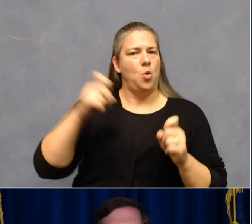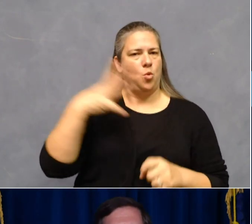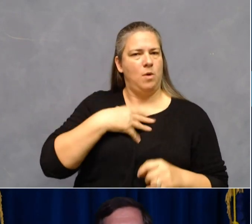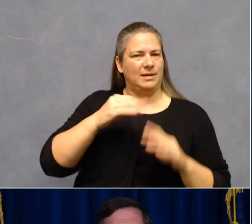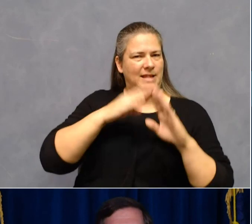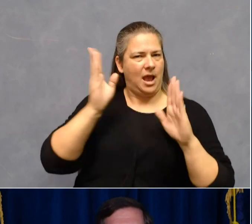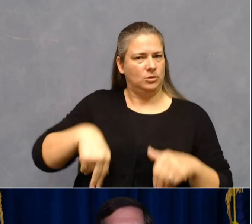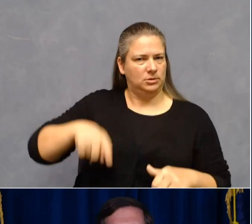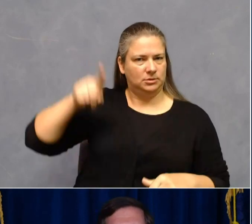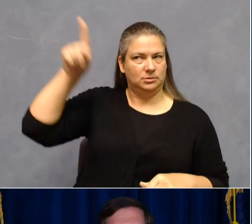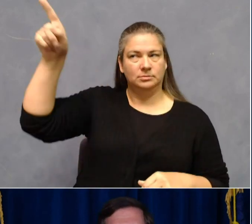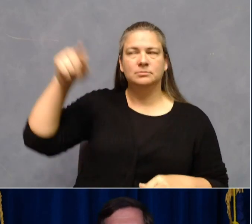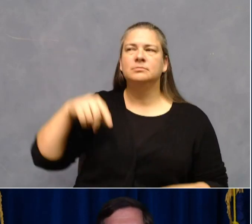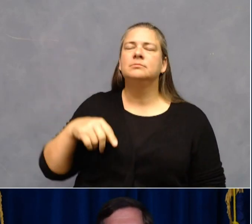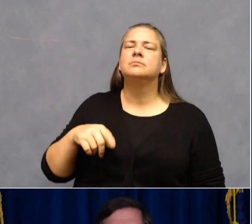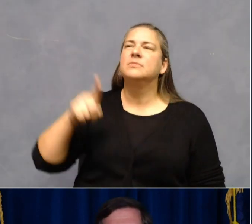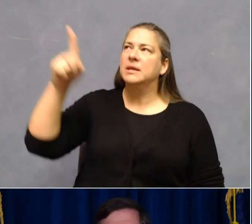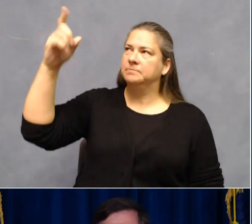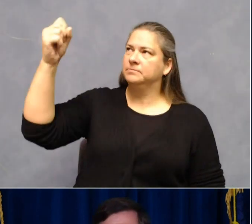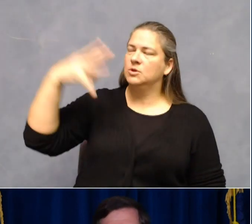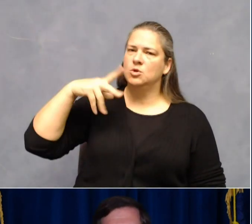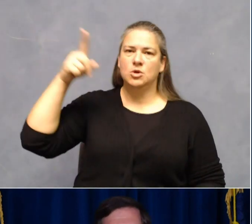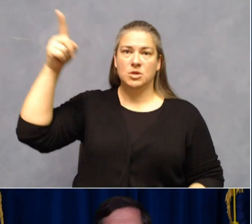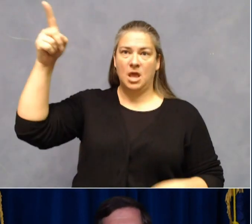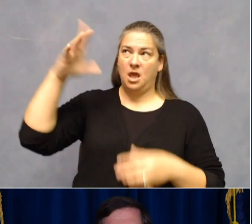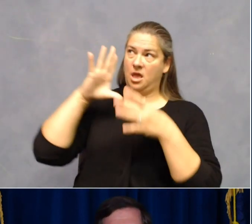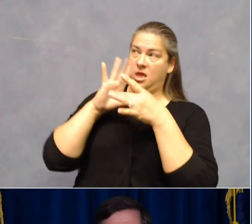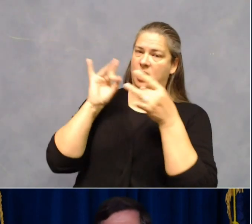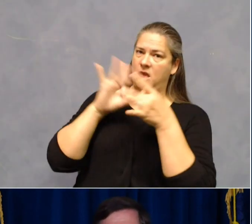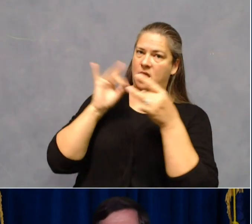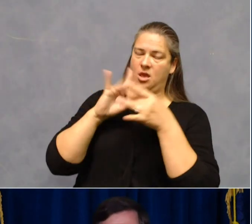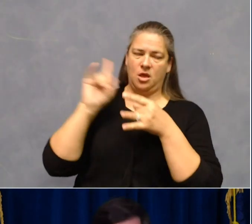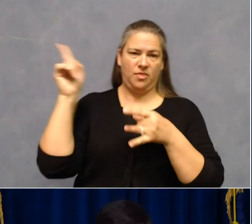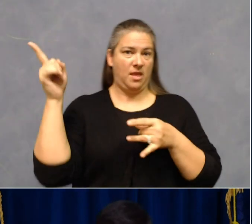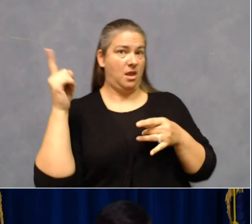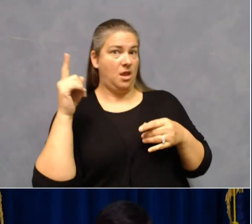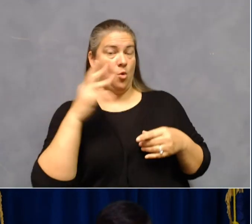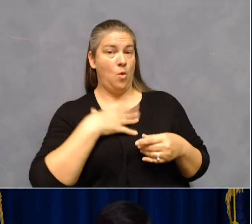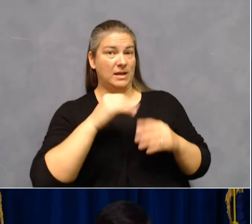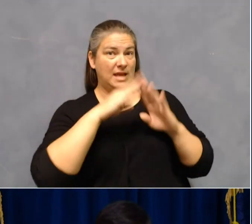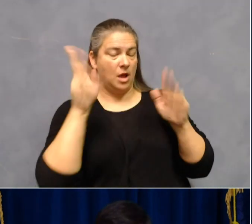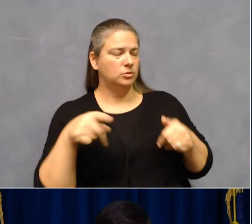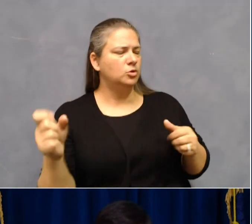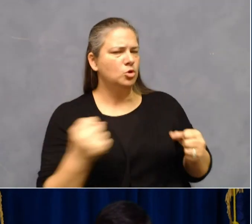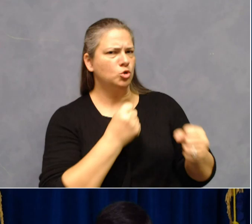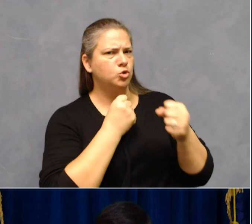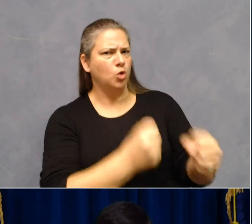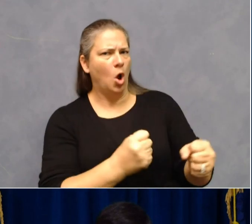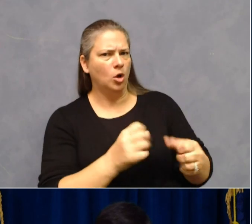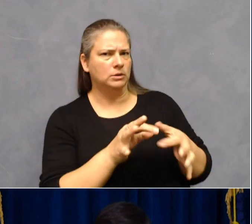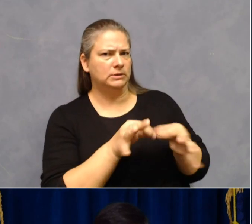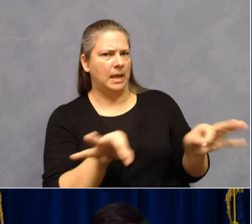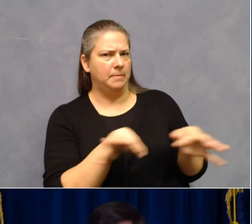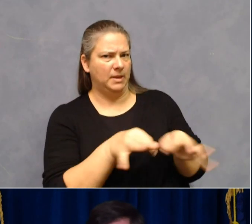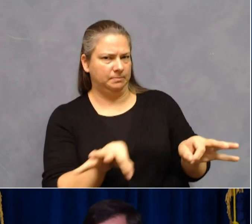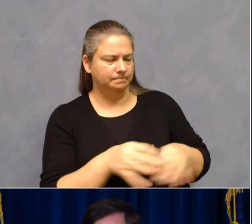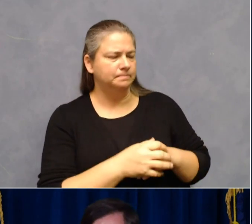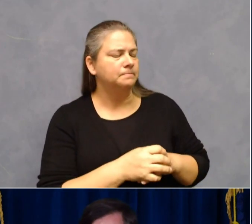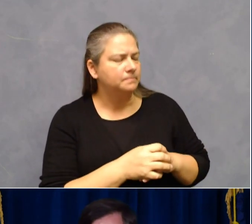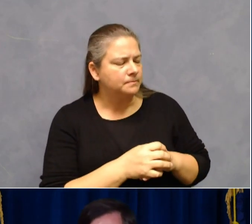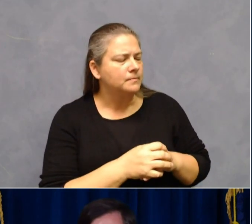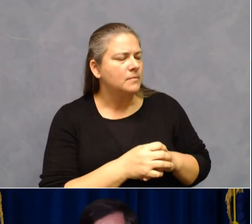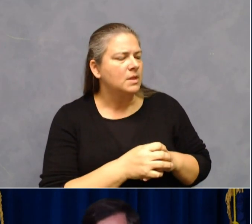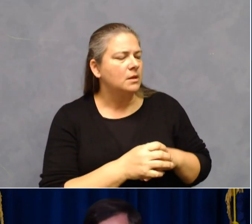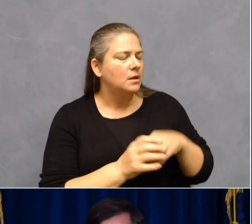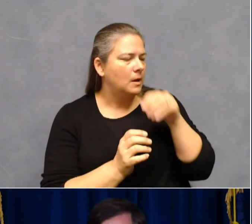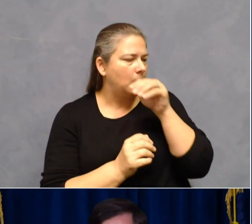of the strongest statements that they have had since we have gotten their reports. And what they are seeing